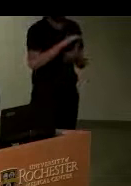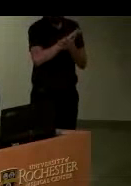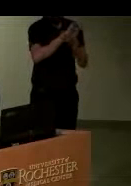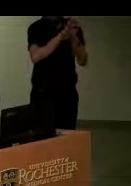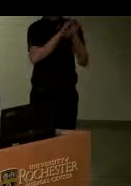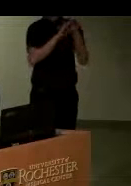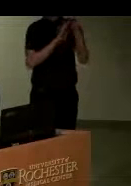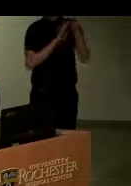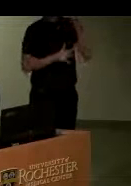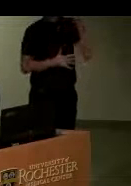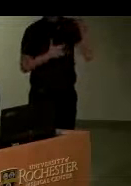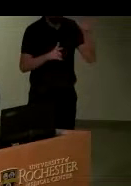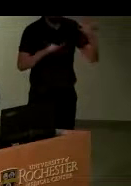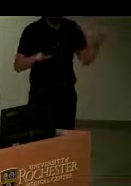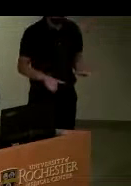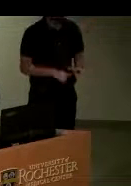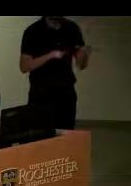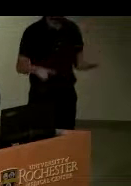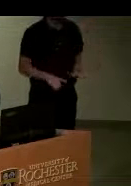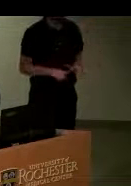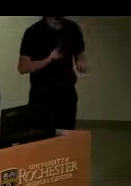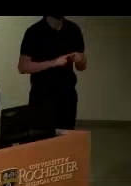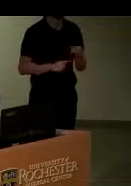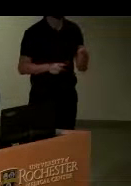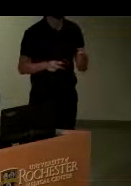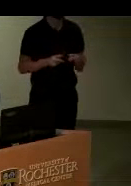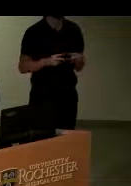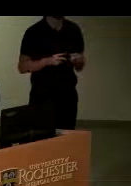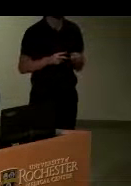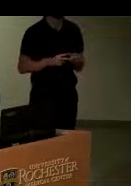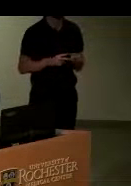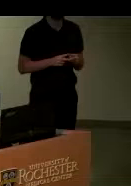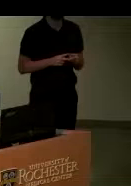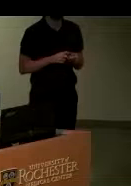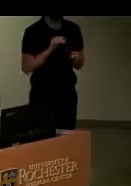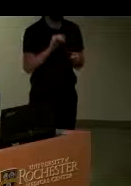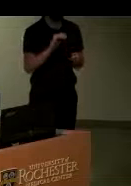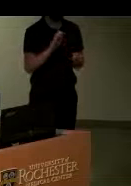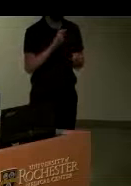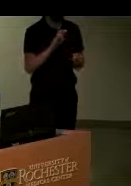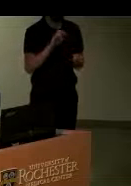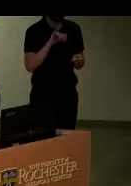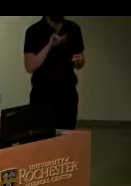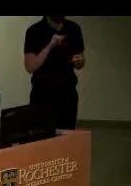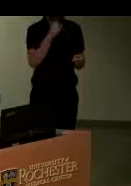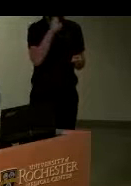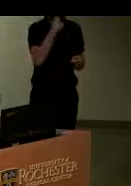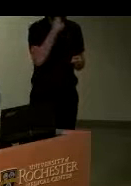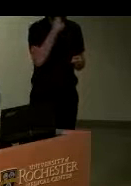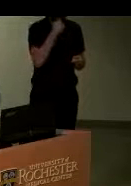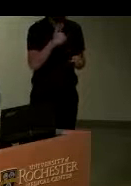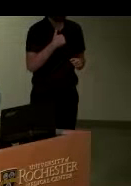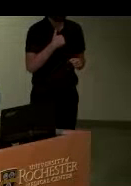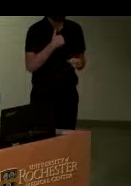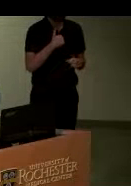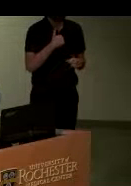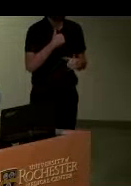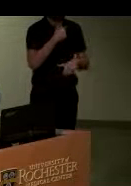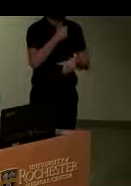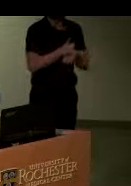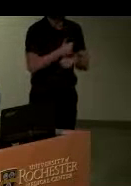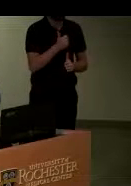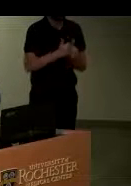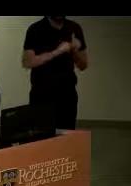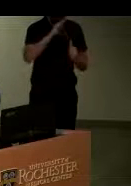array of things she was doing. But the 2 biggest ones, it was still mercury thermometers back then. She had thermometers set at every fever you could